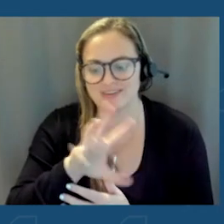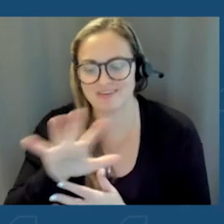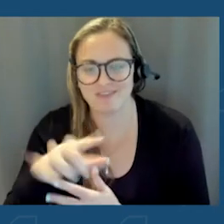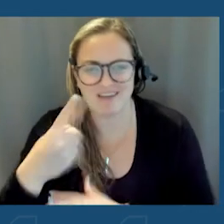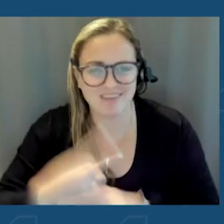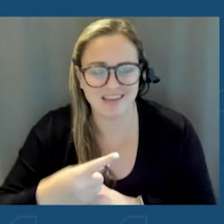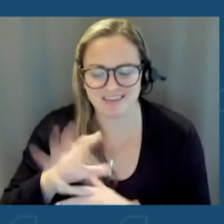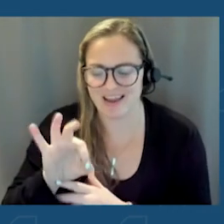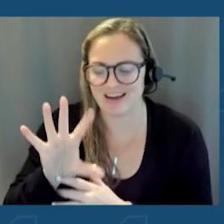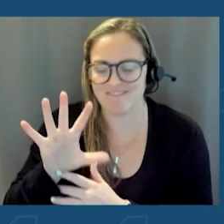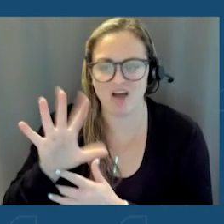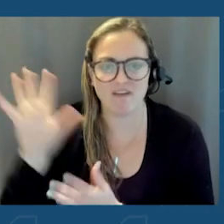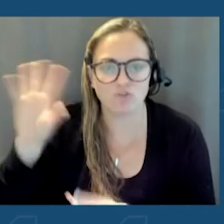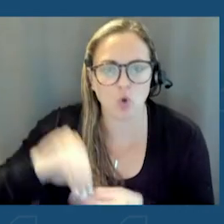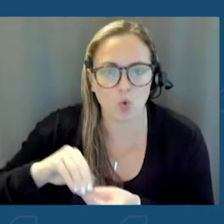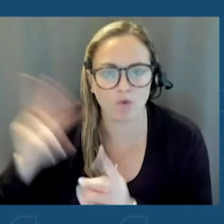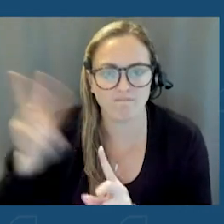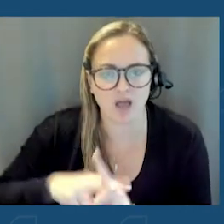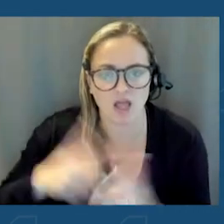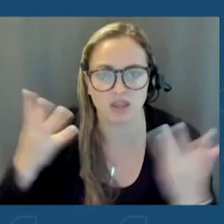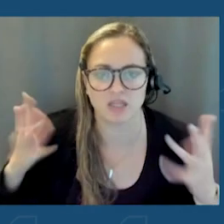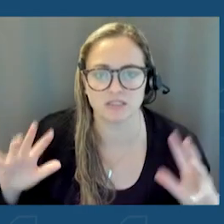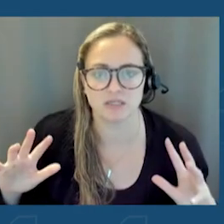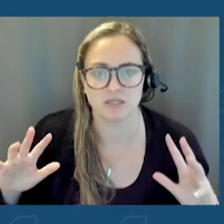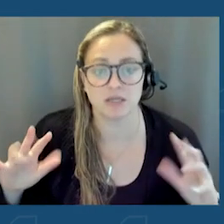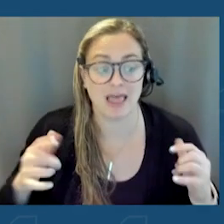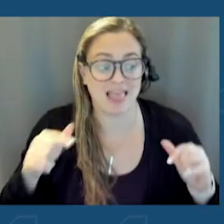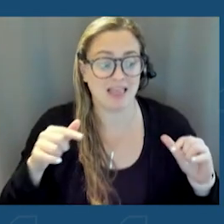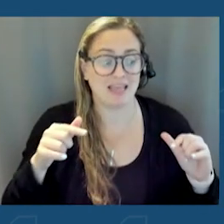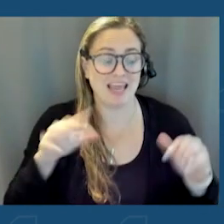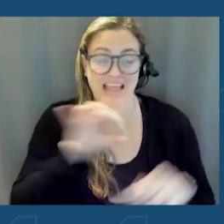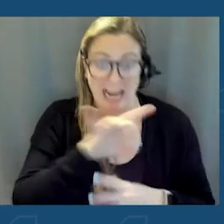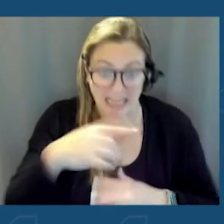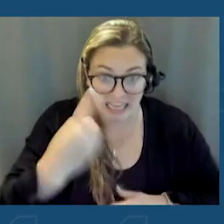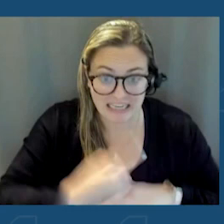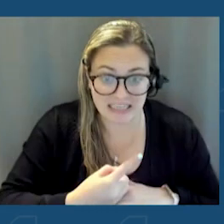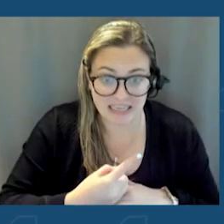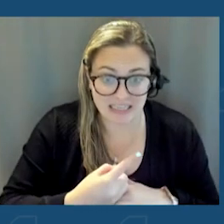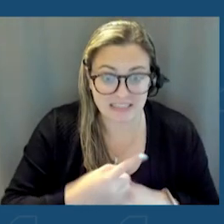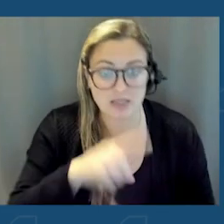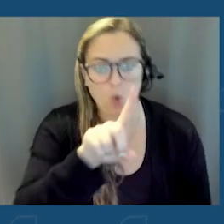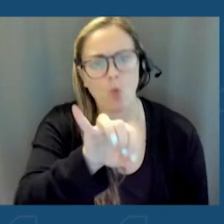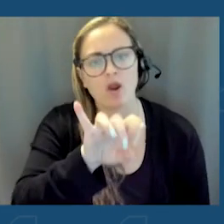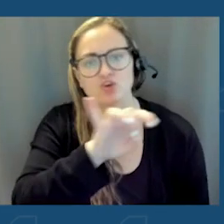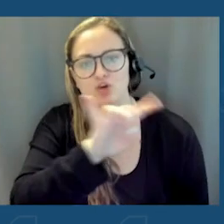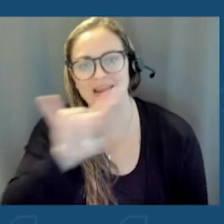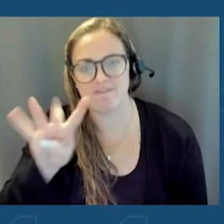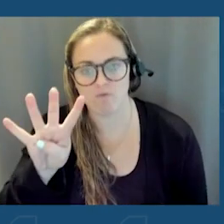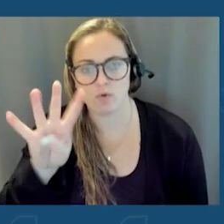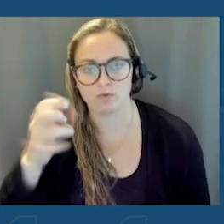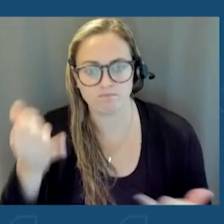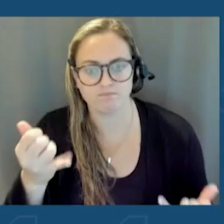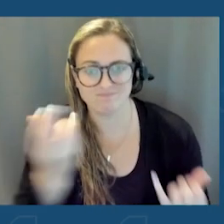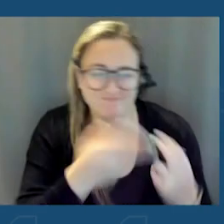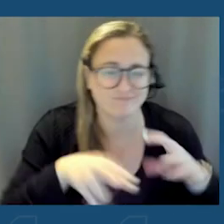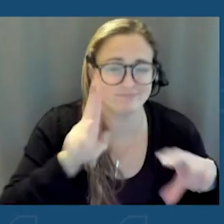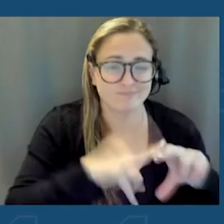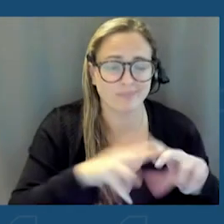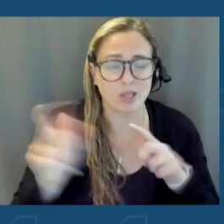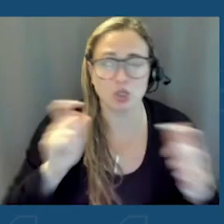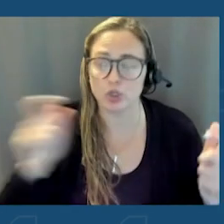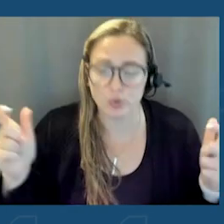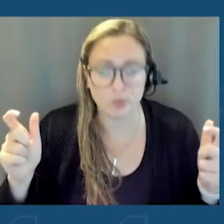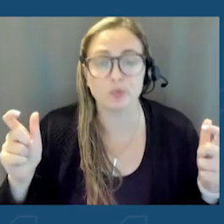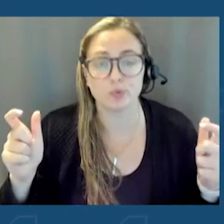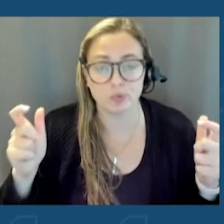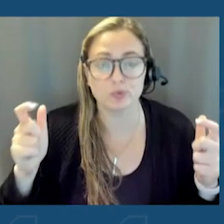filed. In 88 days this year, we've had 184. That is extraordinary. That is a major, major step in the